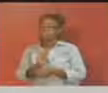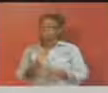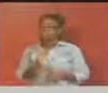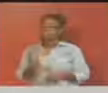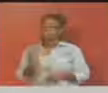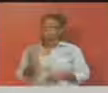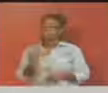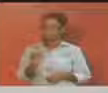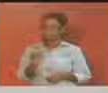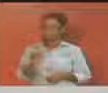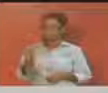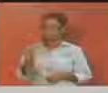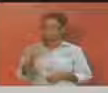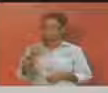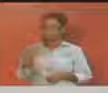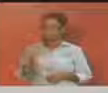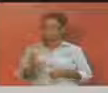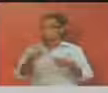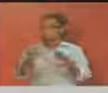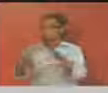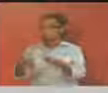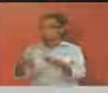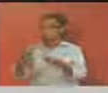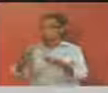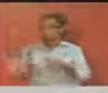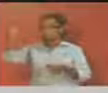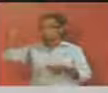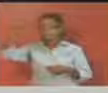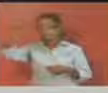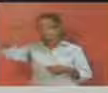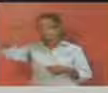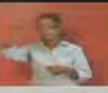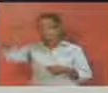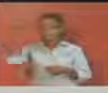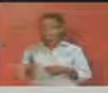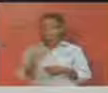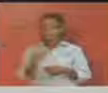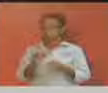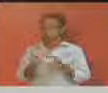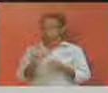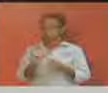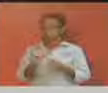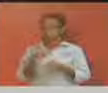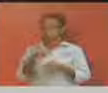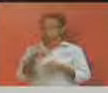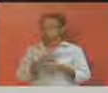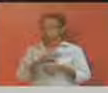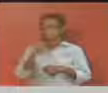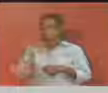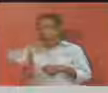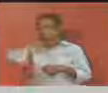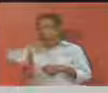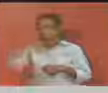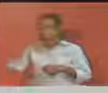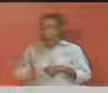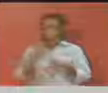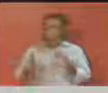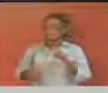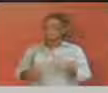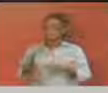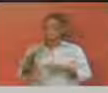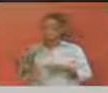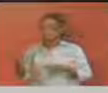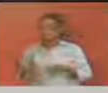pursuing bilateral talks with any vaccine manufacturer, they are not speaking to a